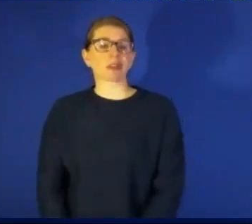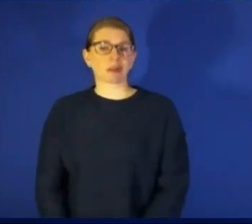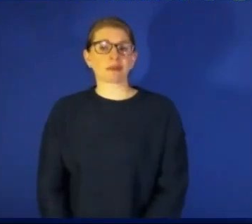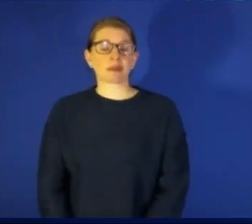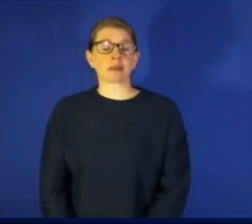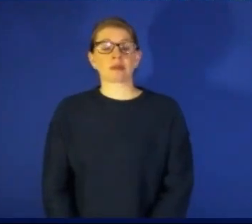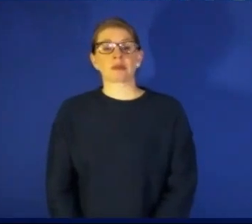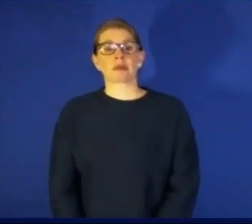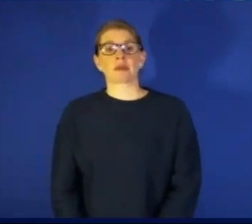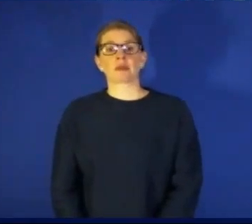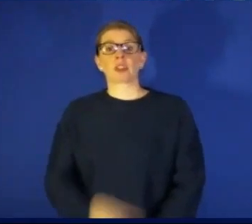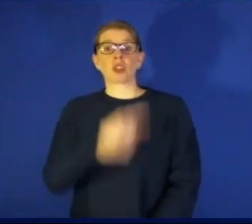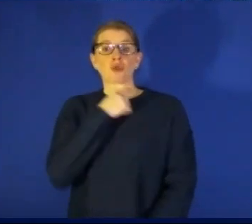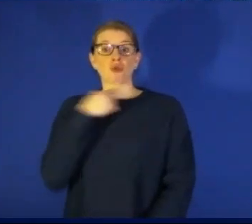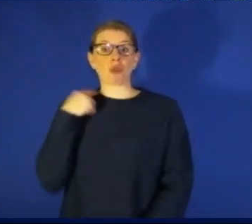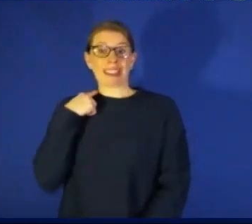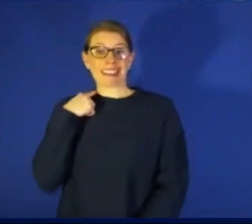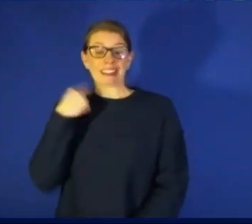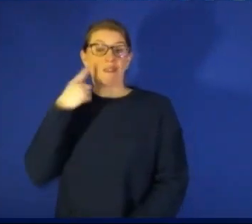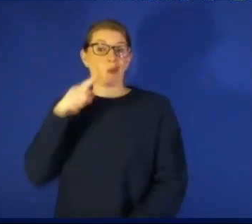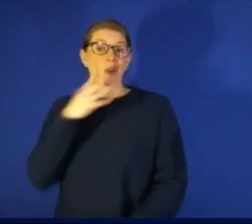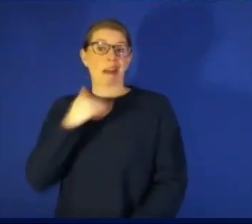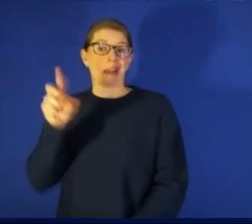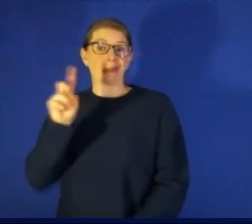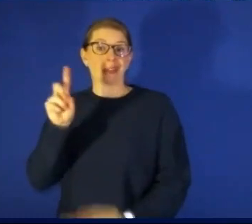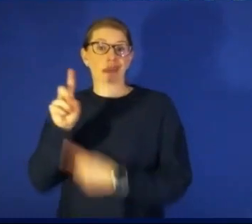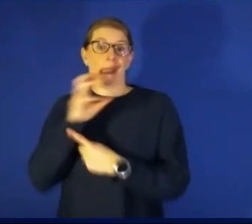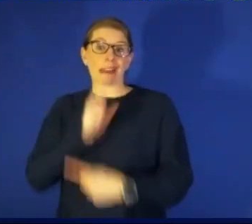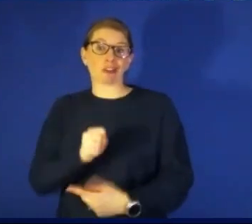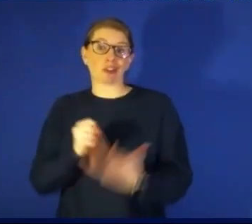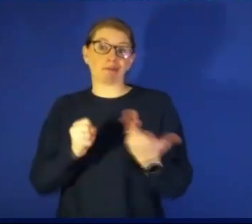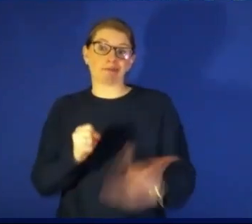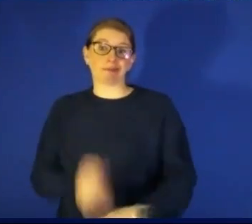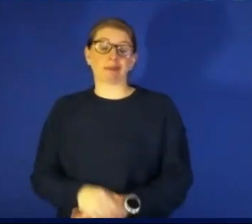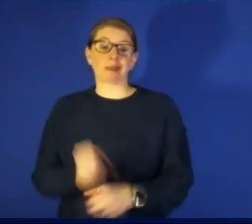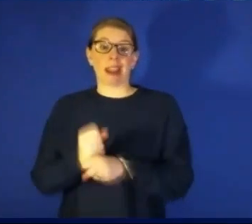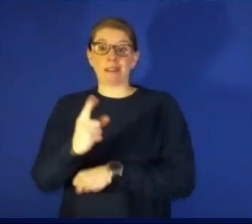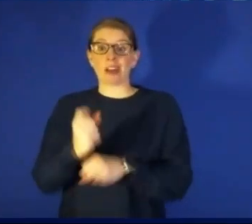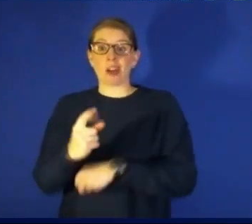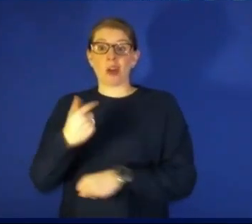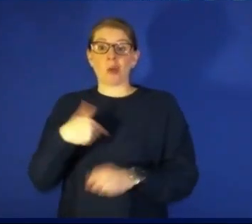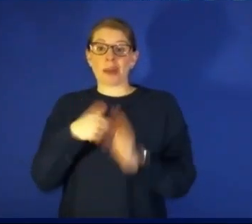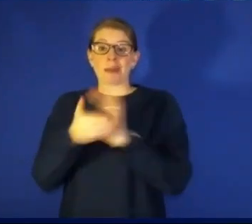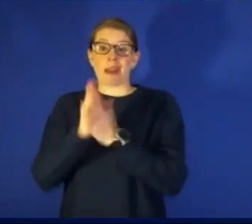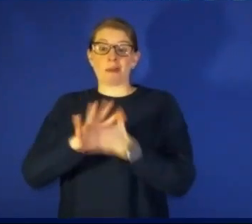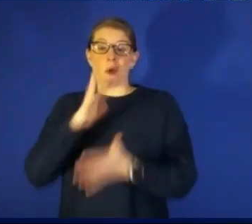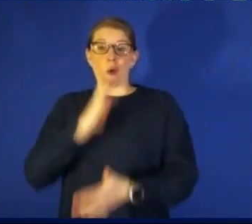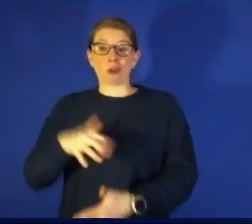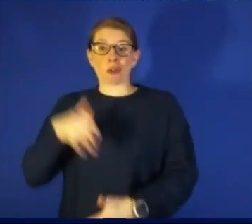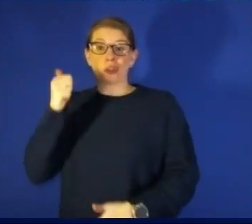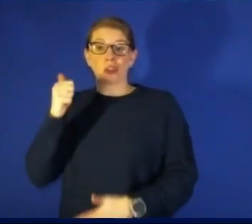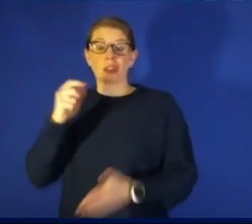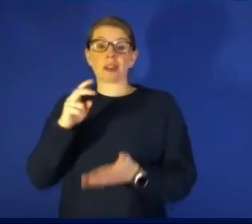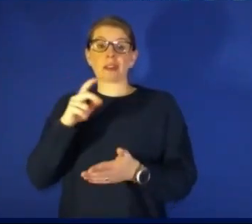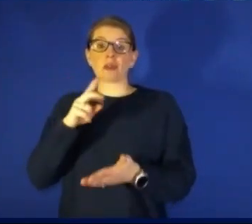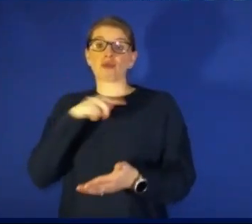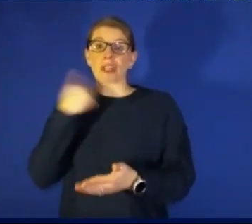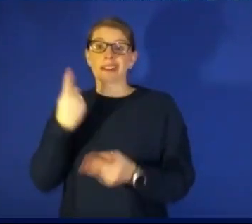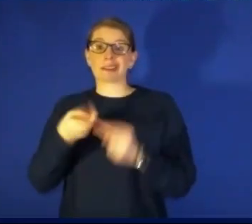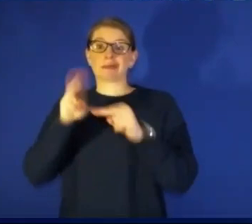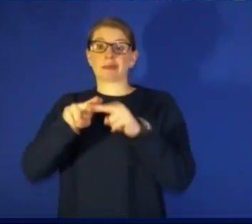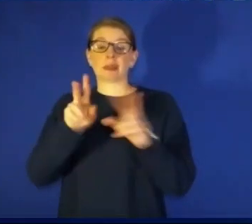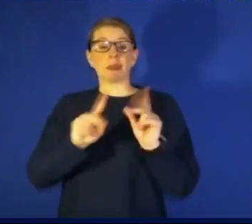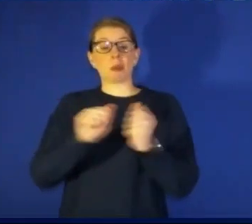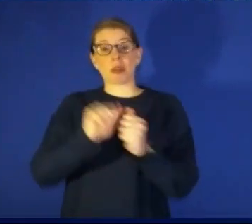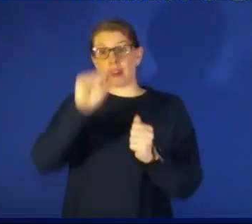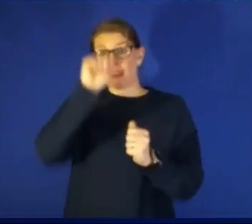major risk factors for diabetes is just age. So every year we get older, we're at higher risk, and people with Alzheimer's probably